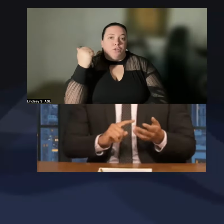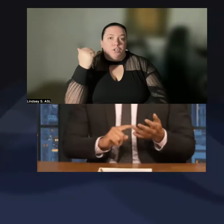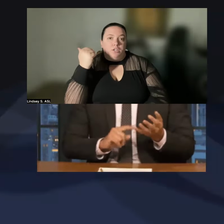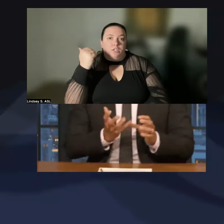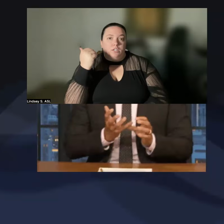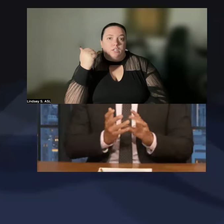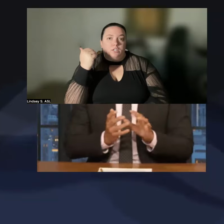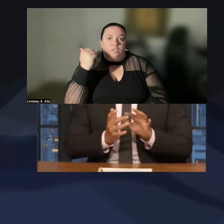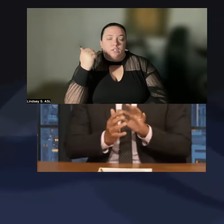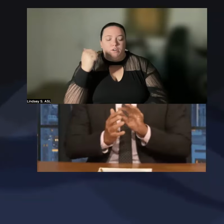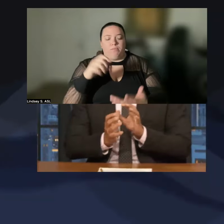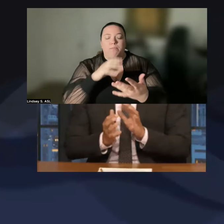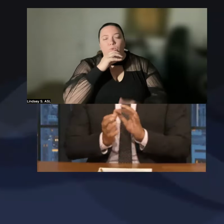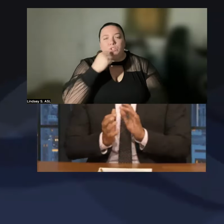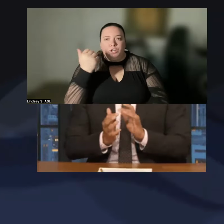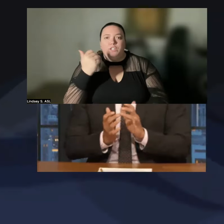my older